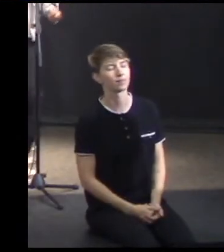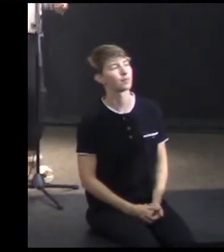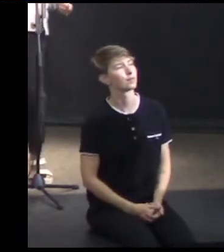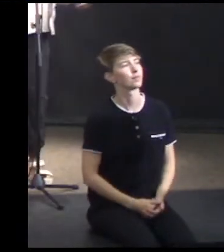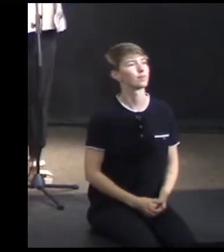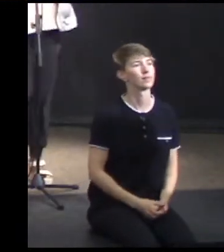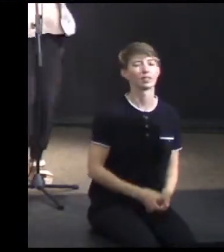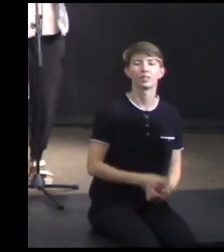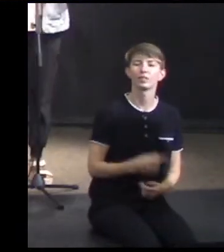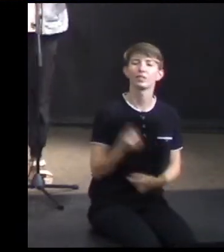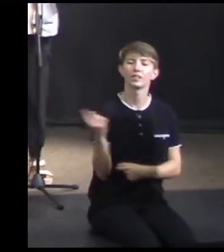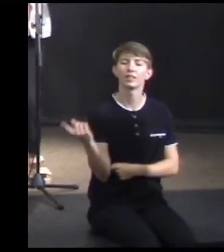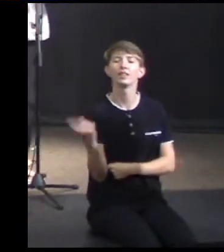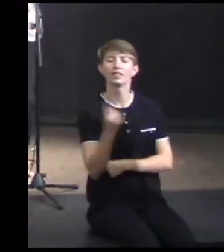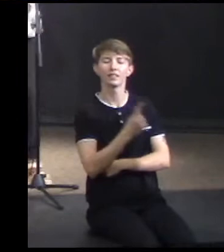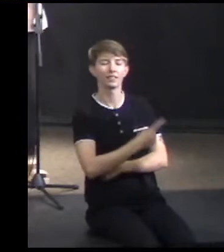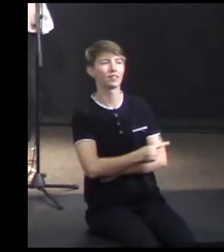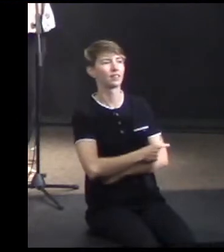utaboya.